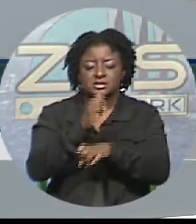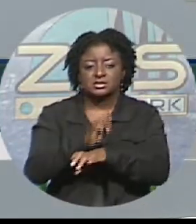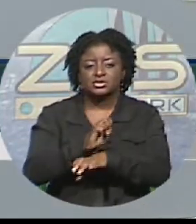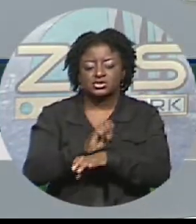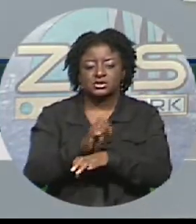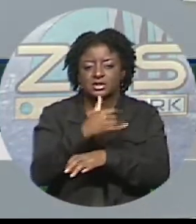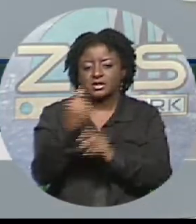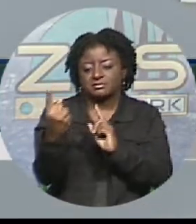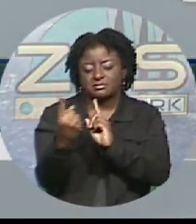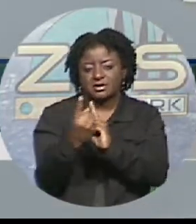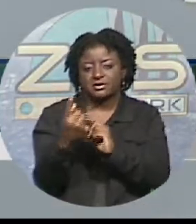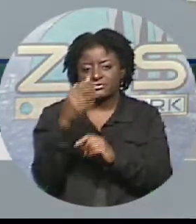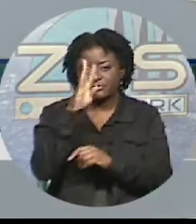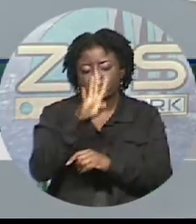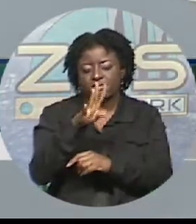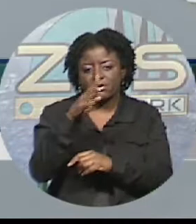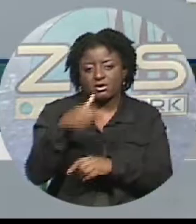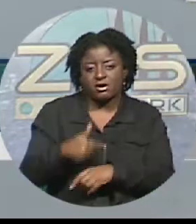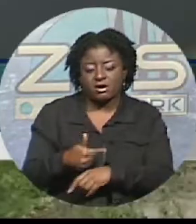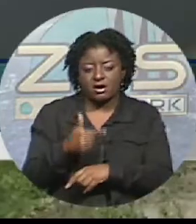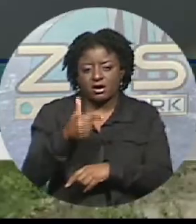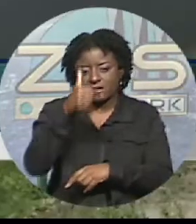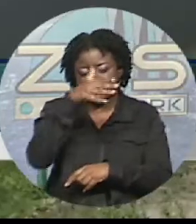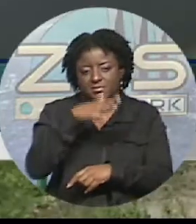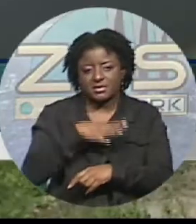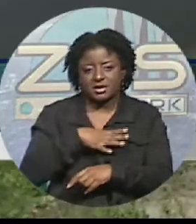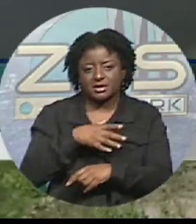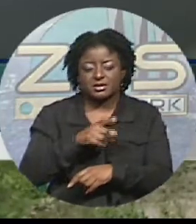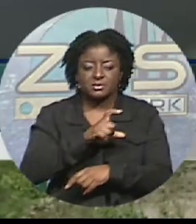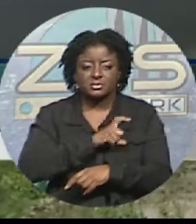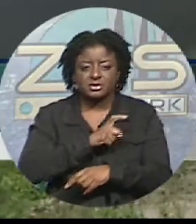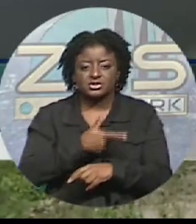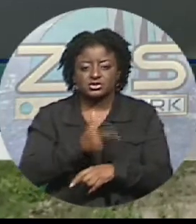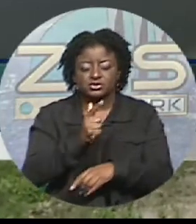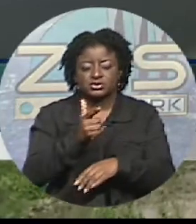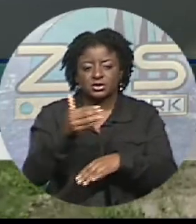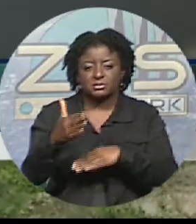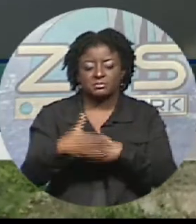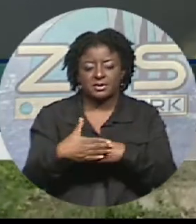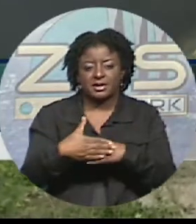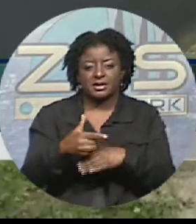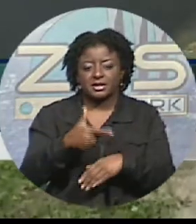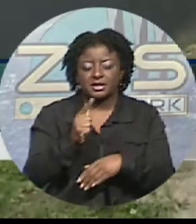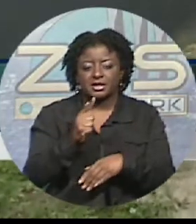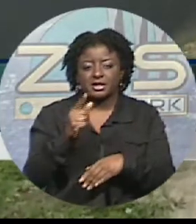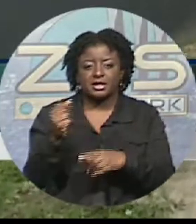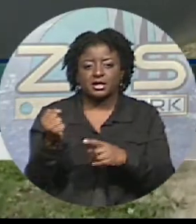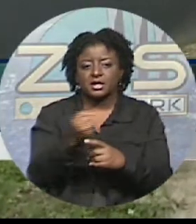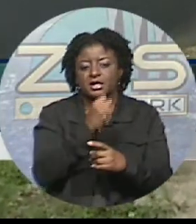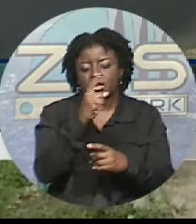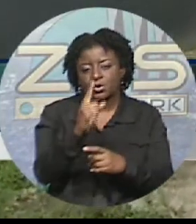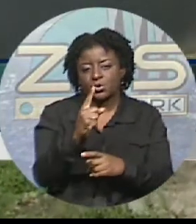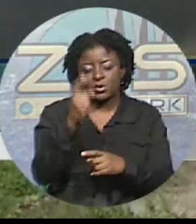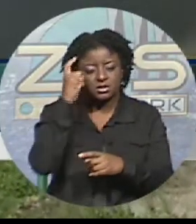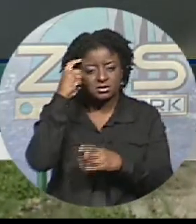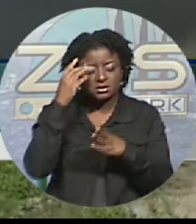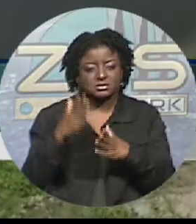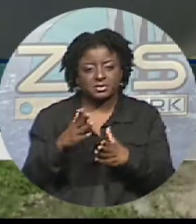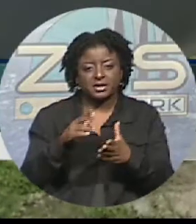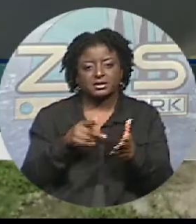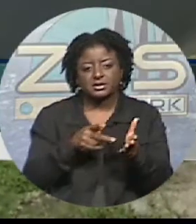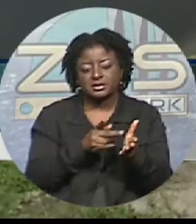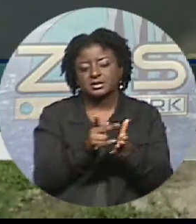officers returned fire, hitting one of the suspects fatally. He was found with a Glock pistol. Another armed gunman was